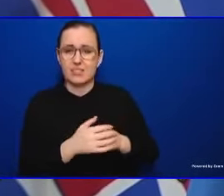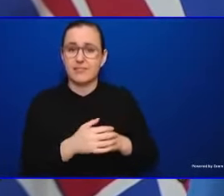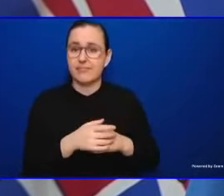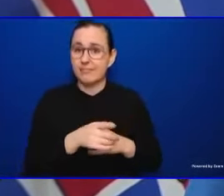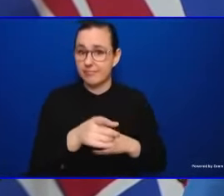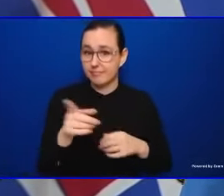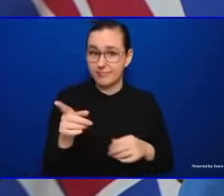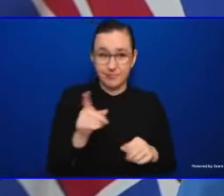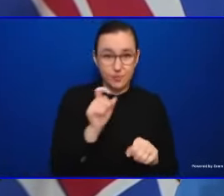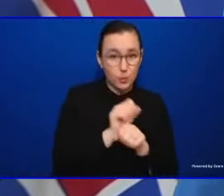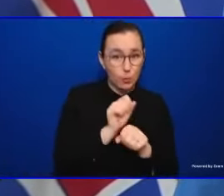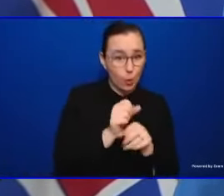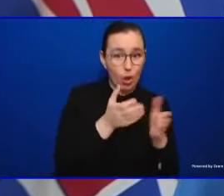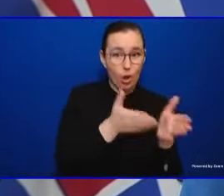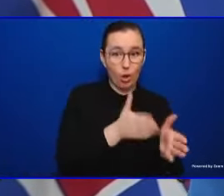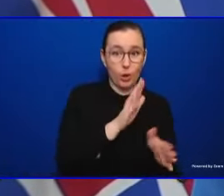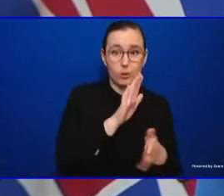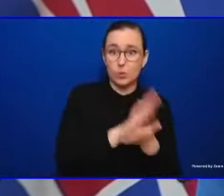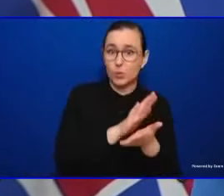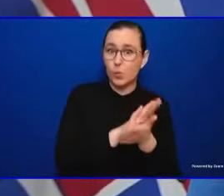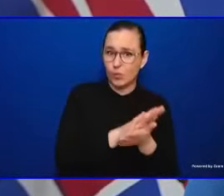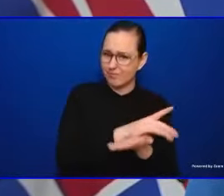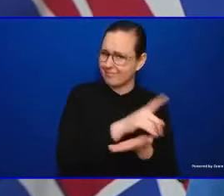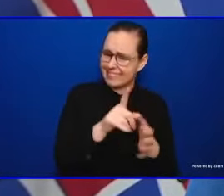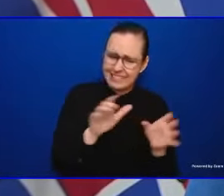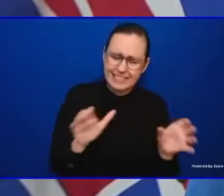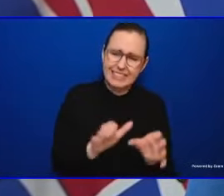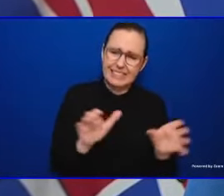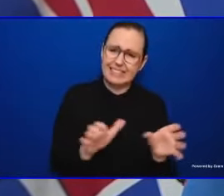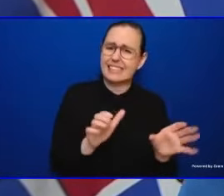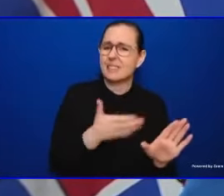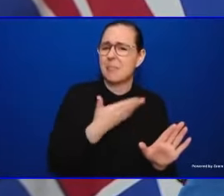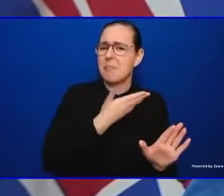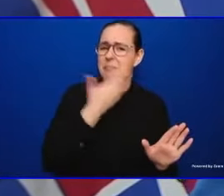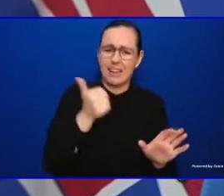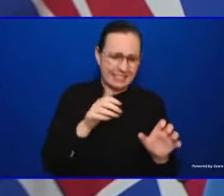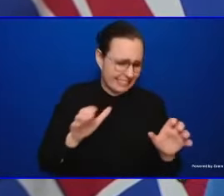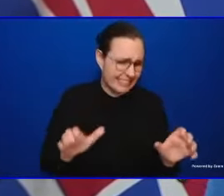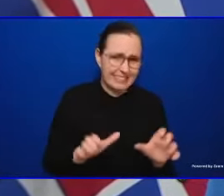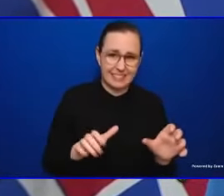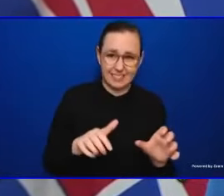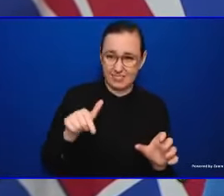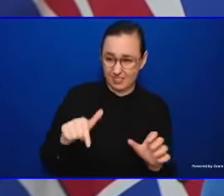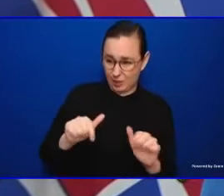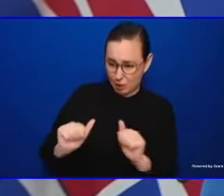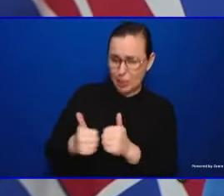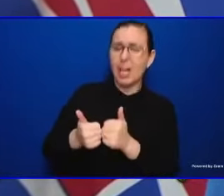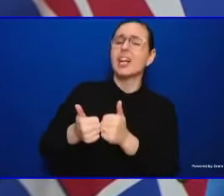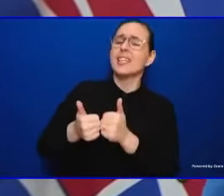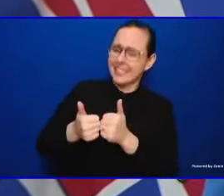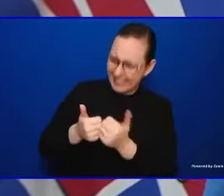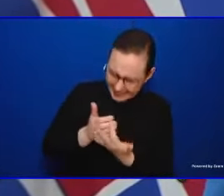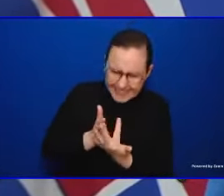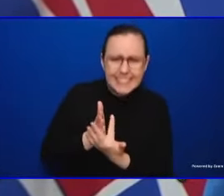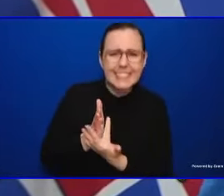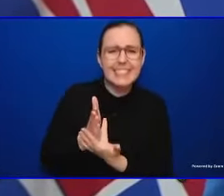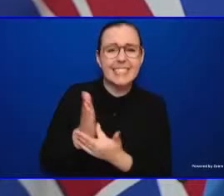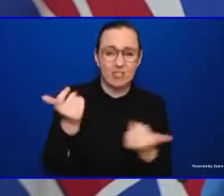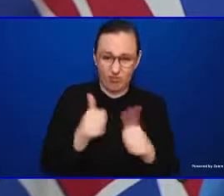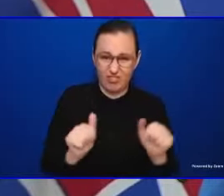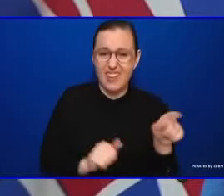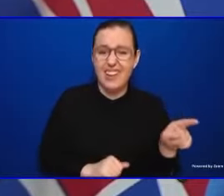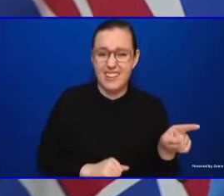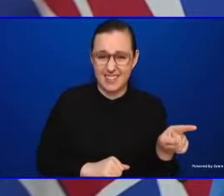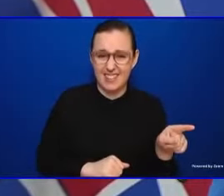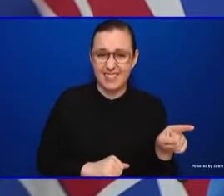meet the challenges posed by Omicron. As we've shown over the last 2 years, our education system is ready